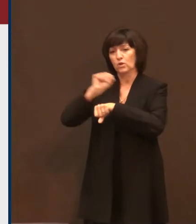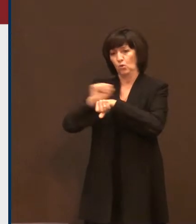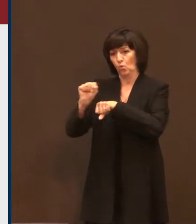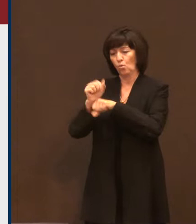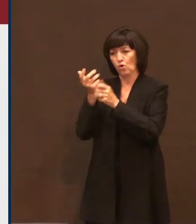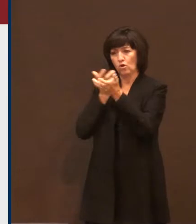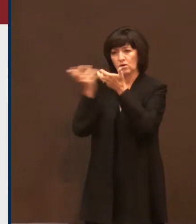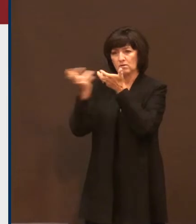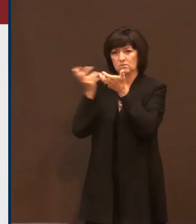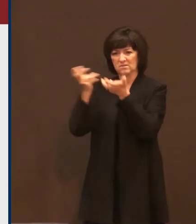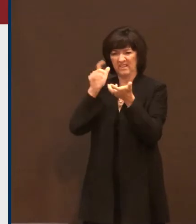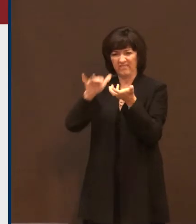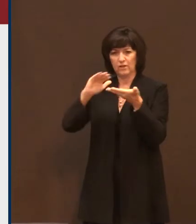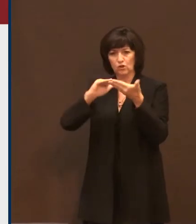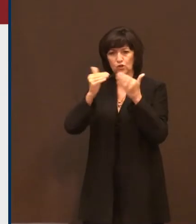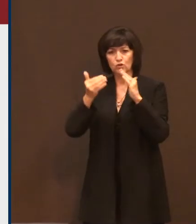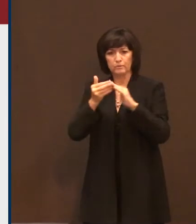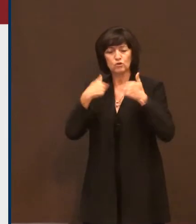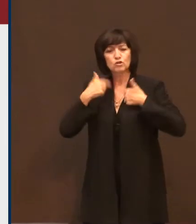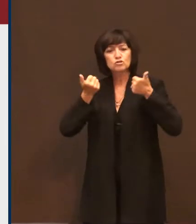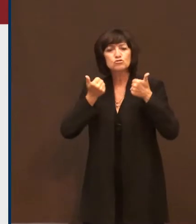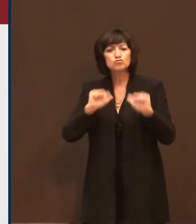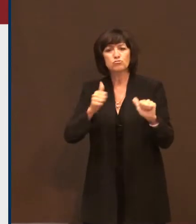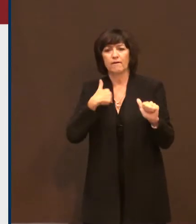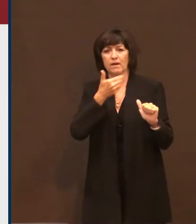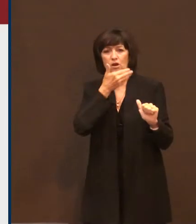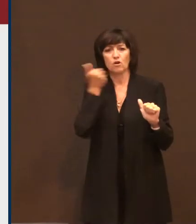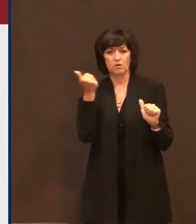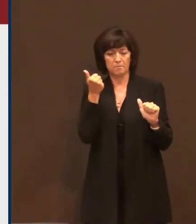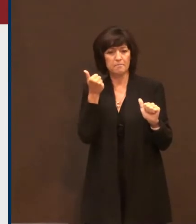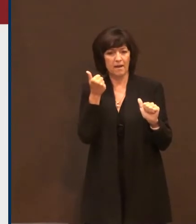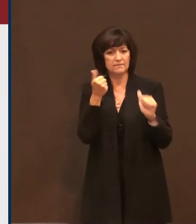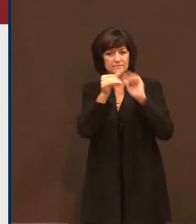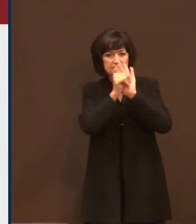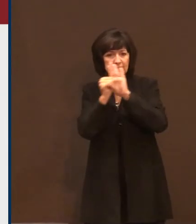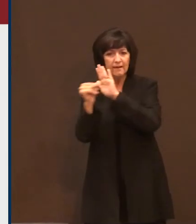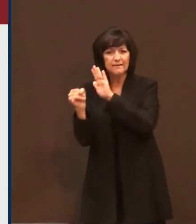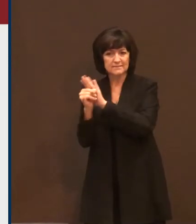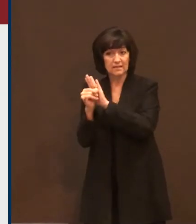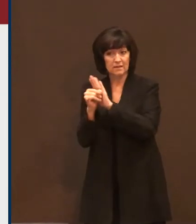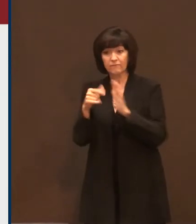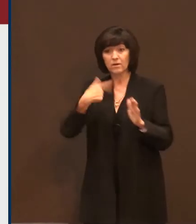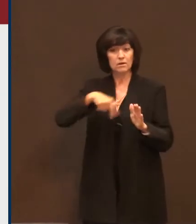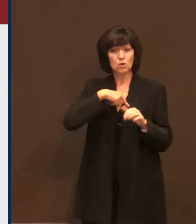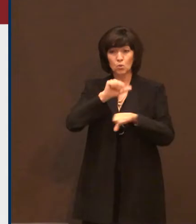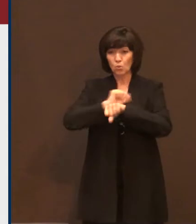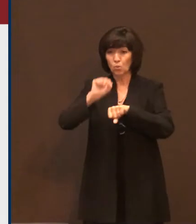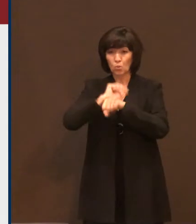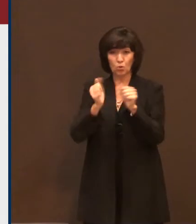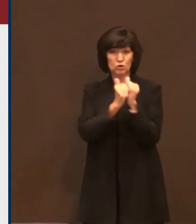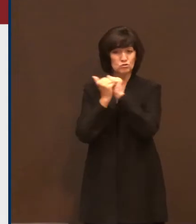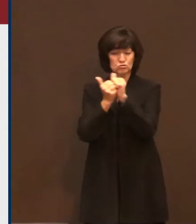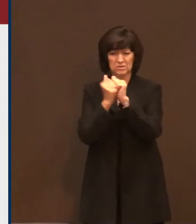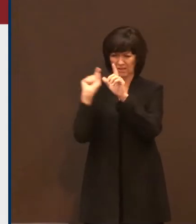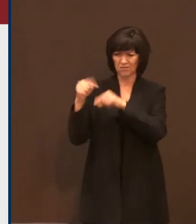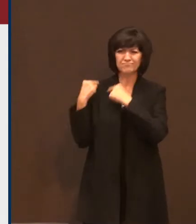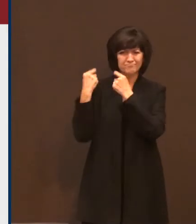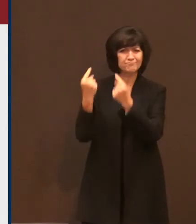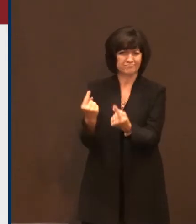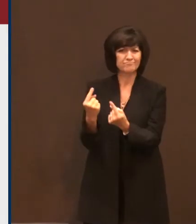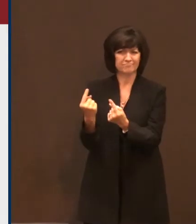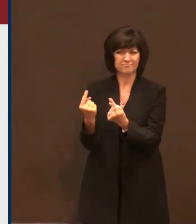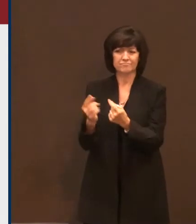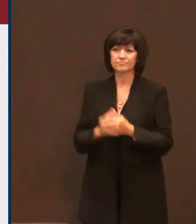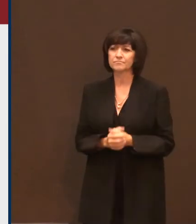of those communities in Delaware for some time now. And so on the next